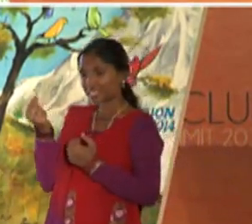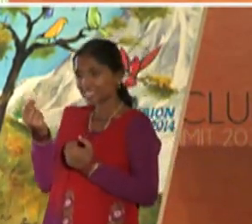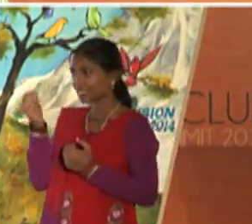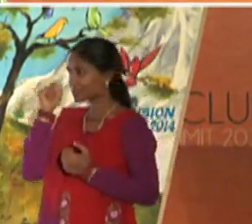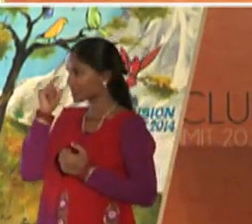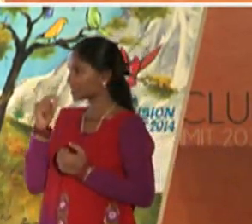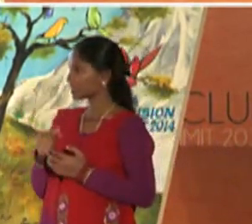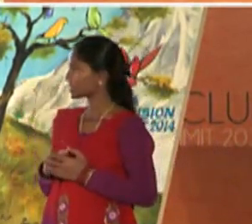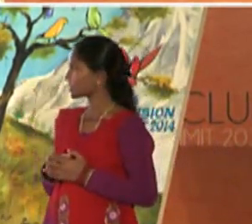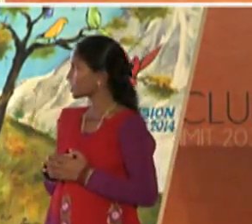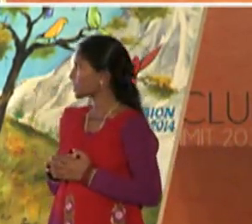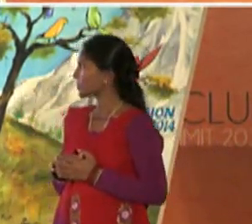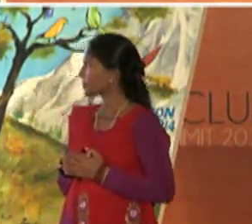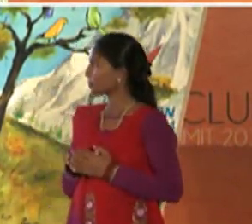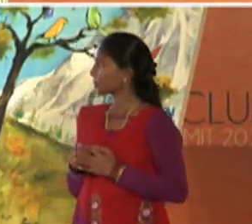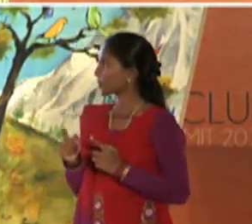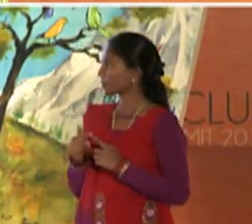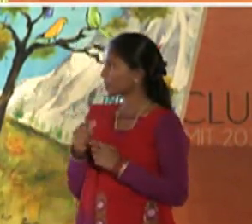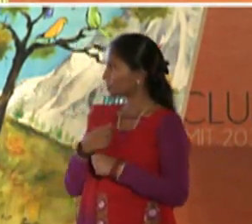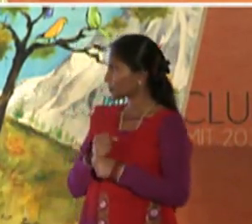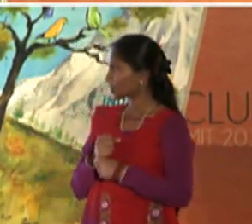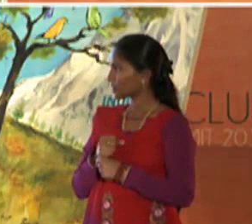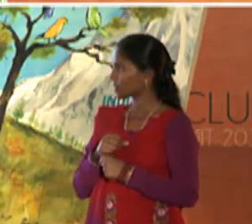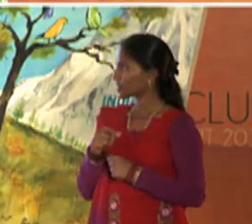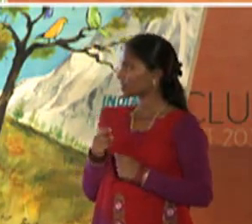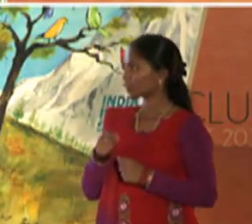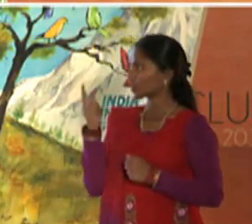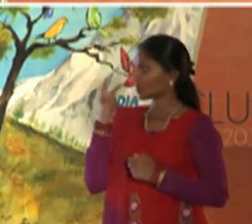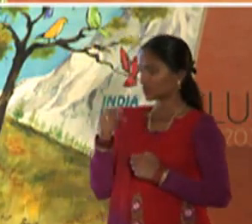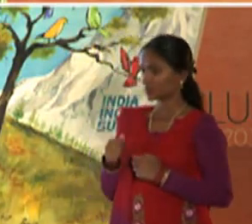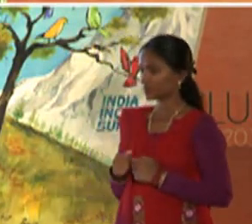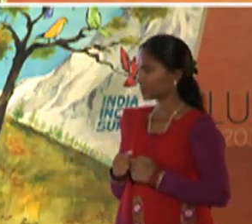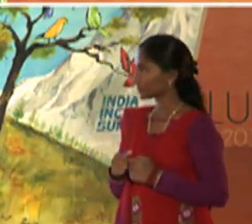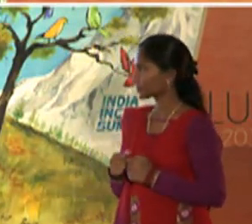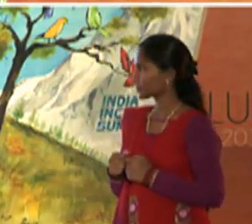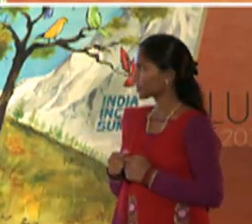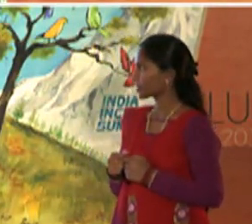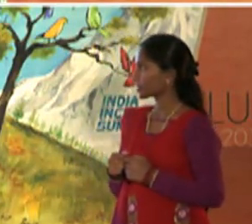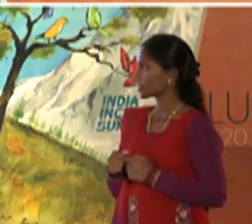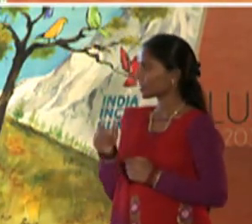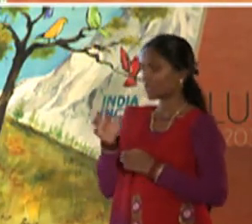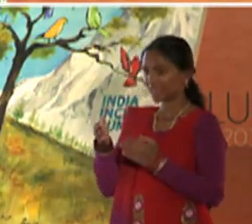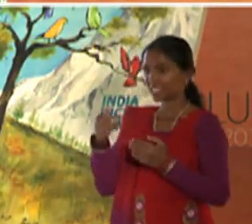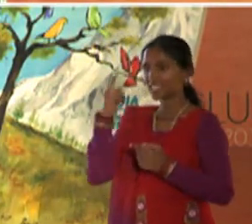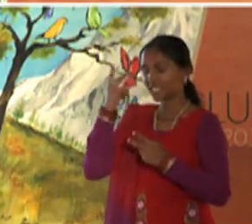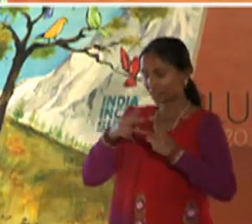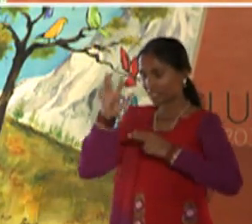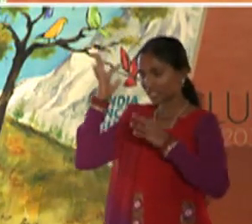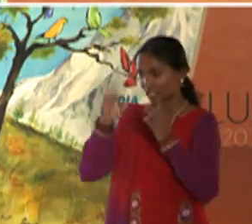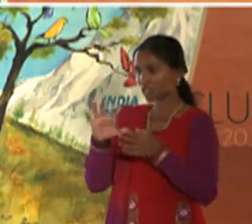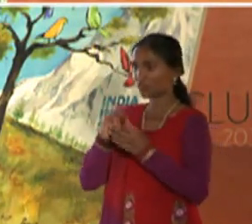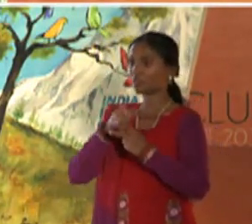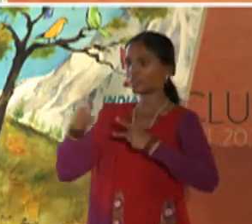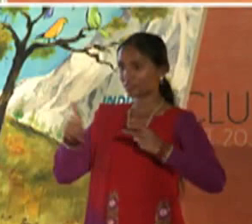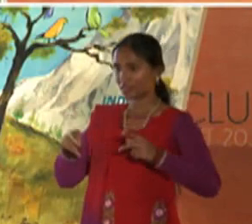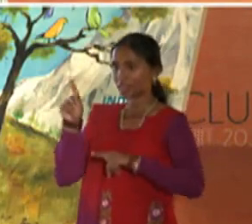feet, but then you can crawl your way up to Mount Everest, things like that. So realistic depictions of people who